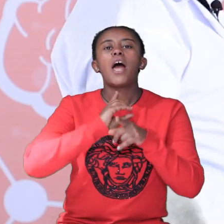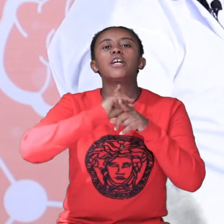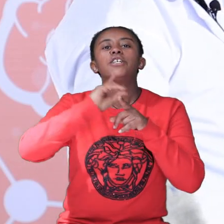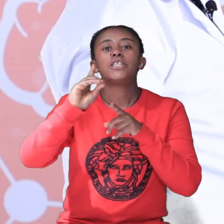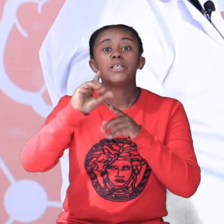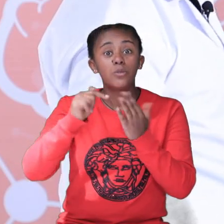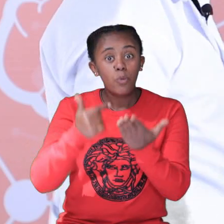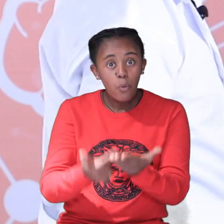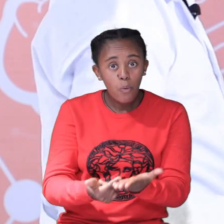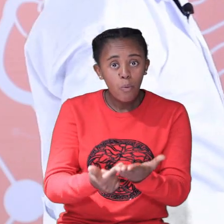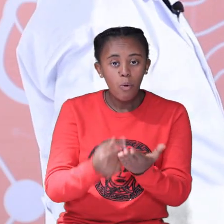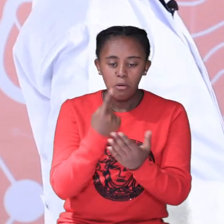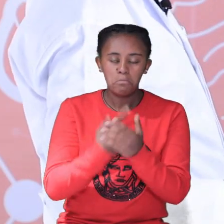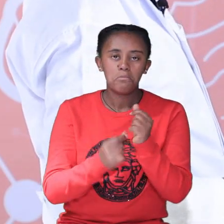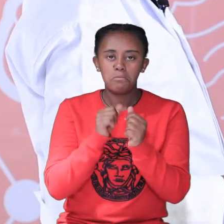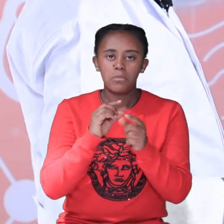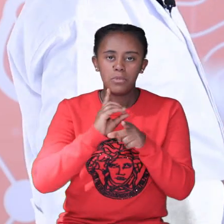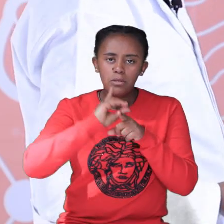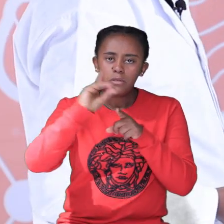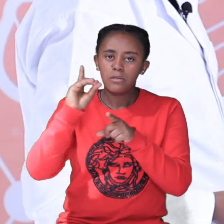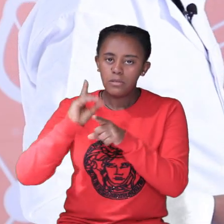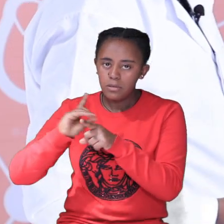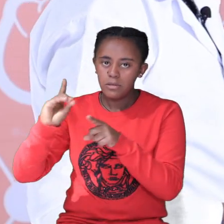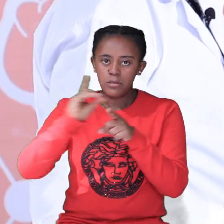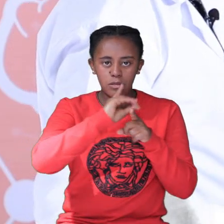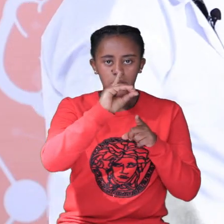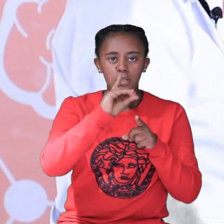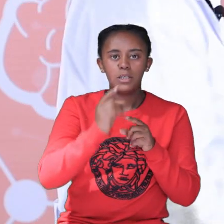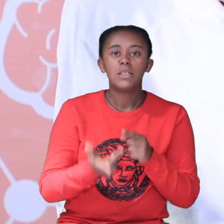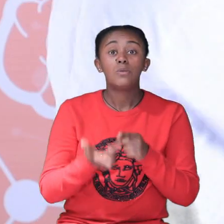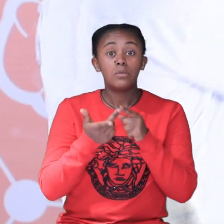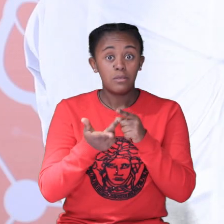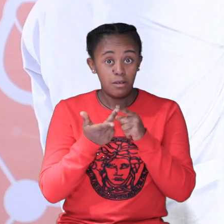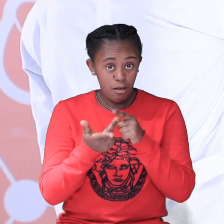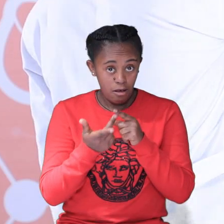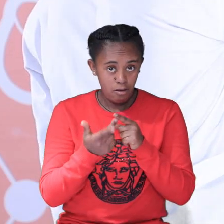So the diverging beam is this, and also the third is